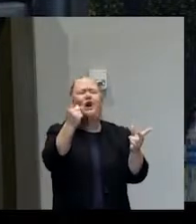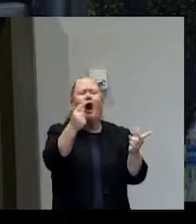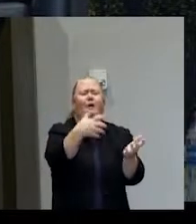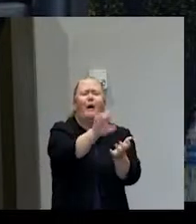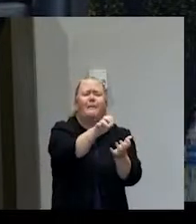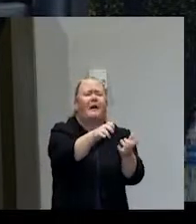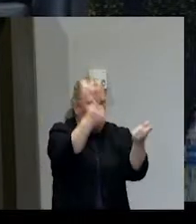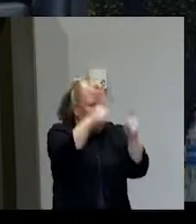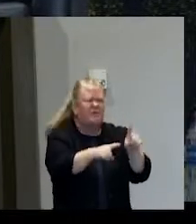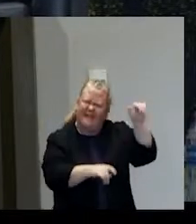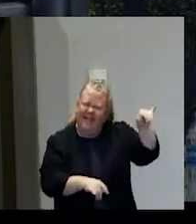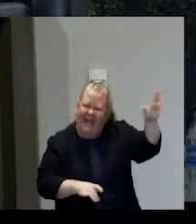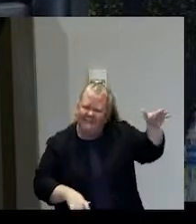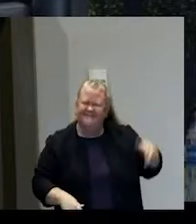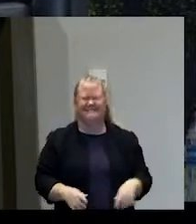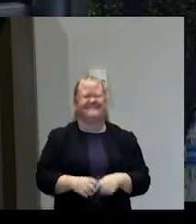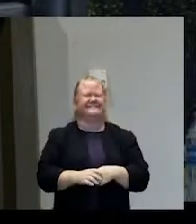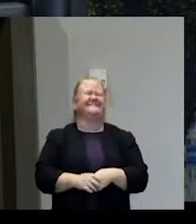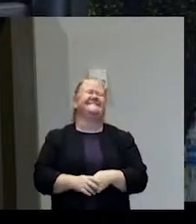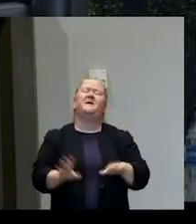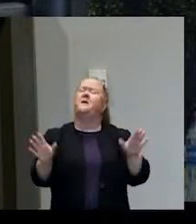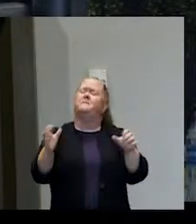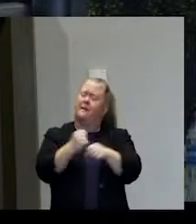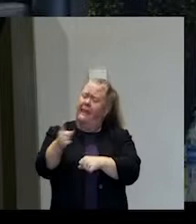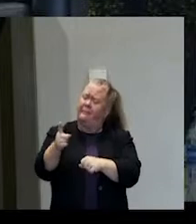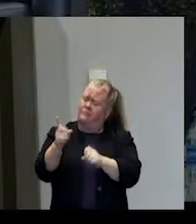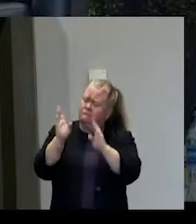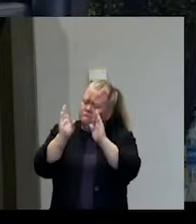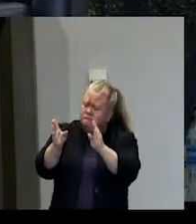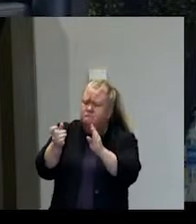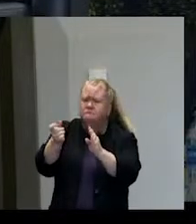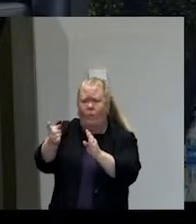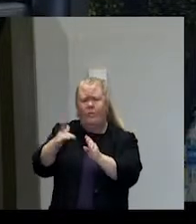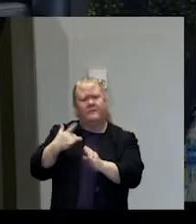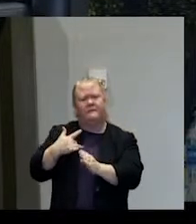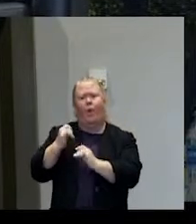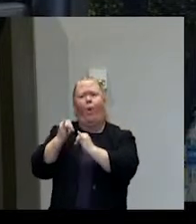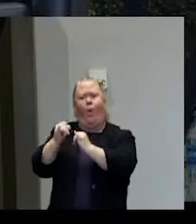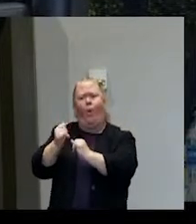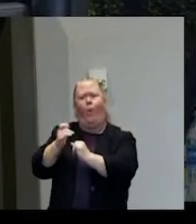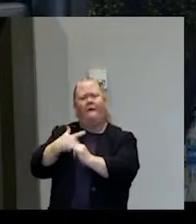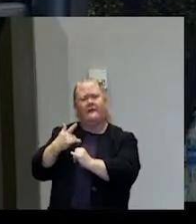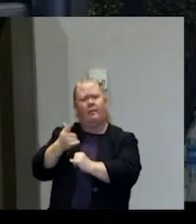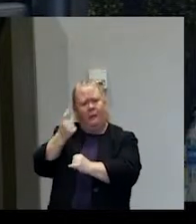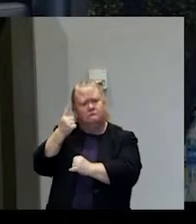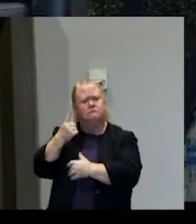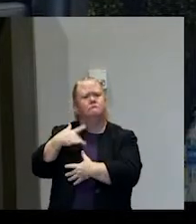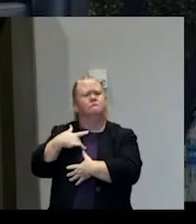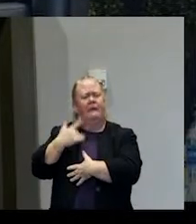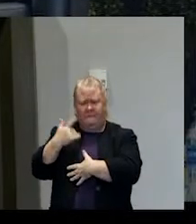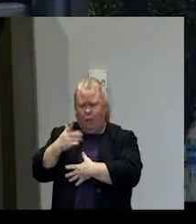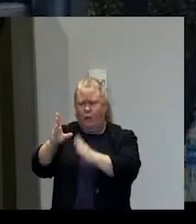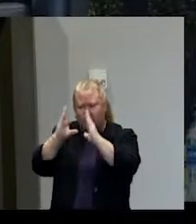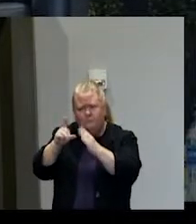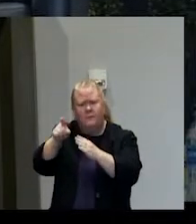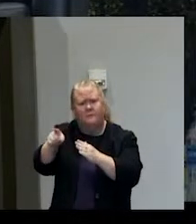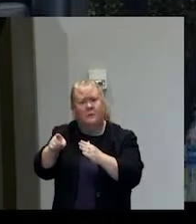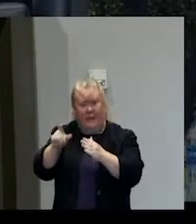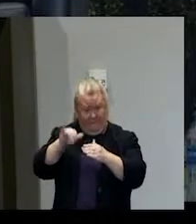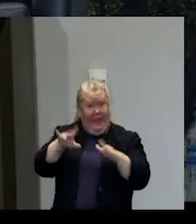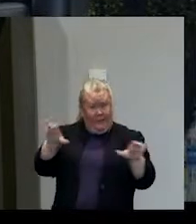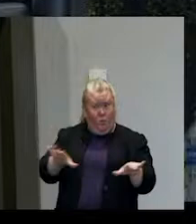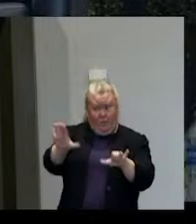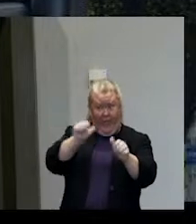they get it. But to make them feel heard or seen, I think that's the most important thing. So as long as I'm doing that, I feel good.